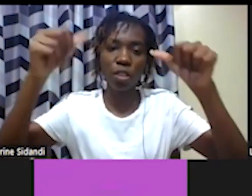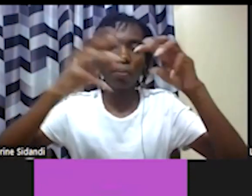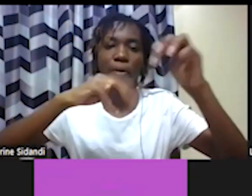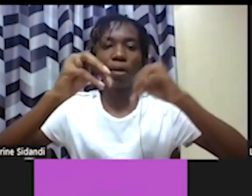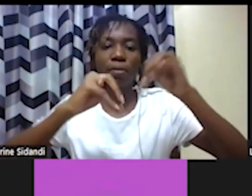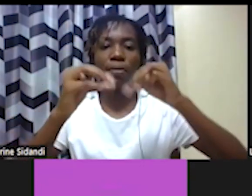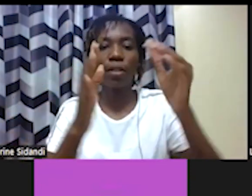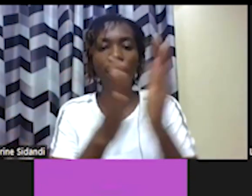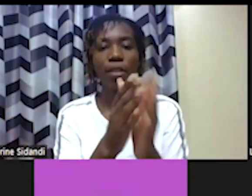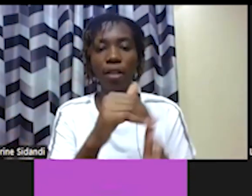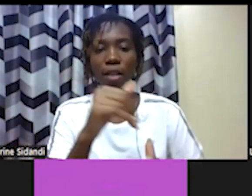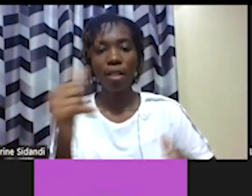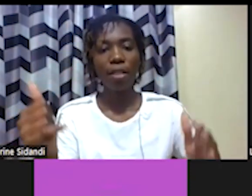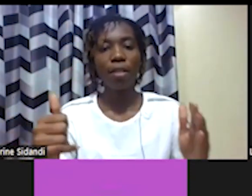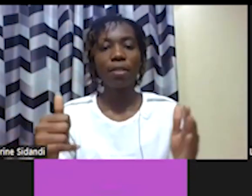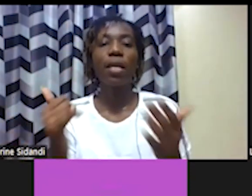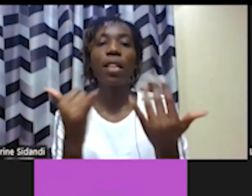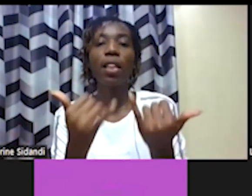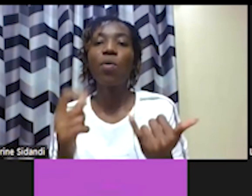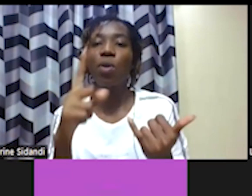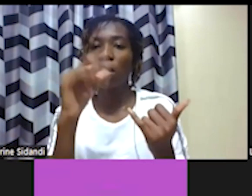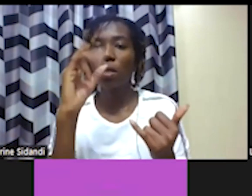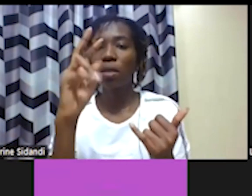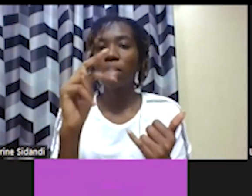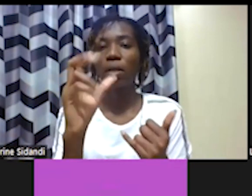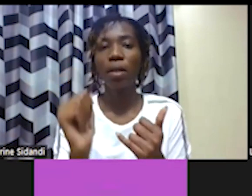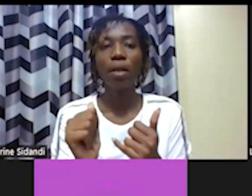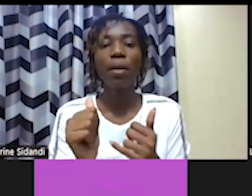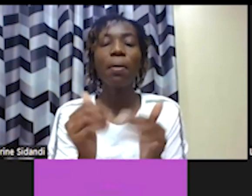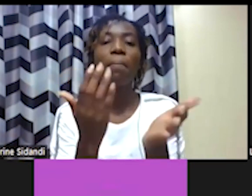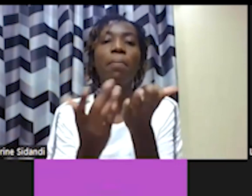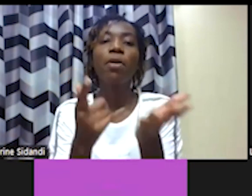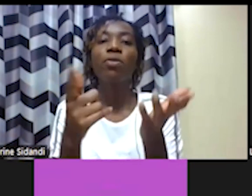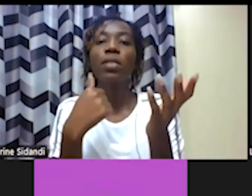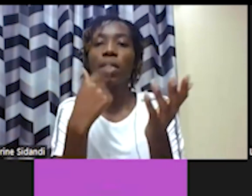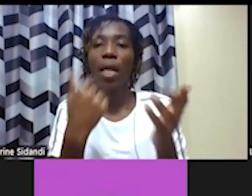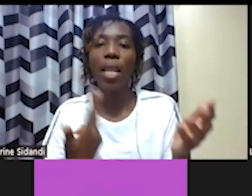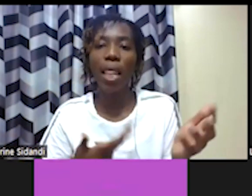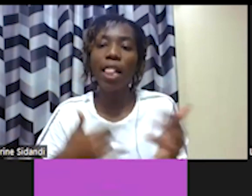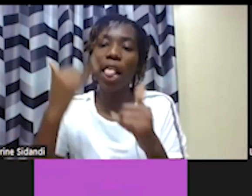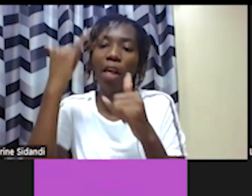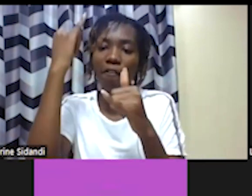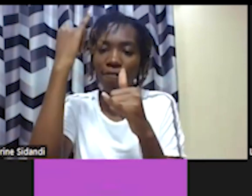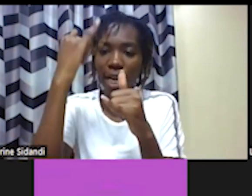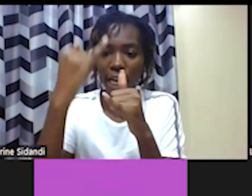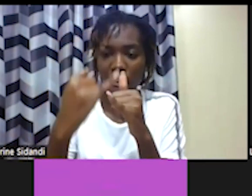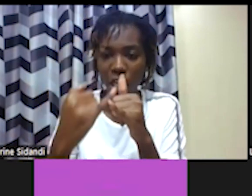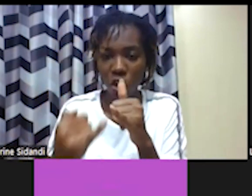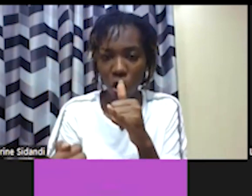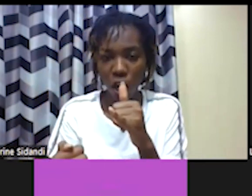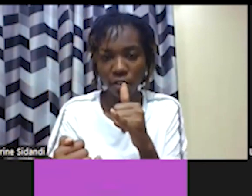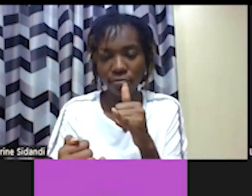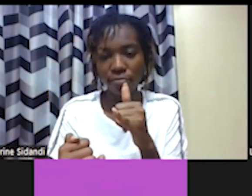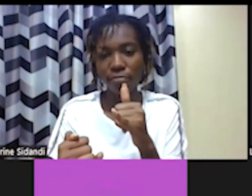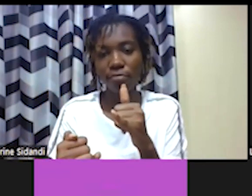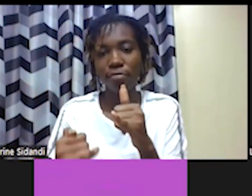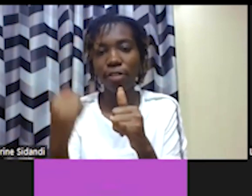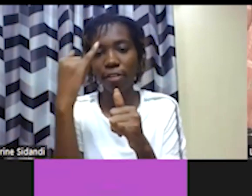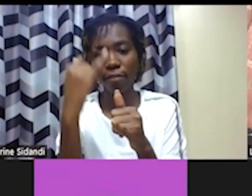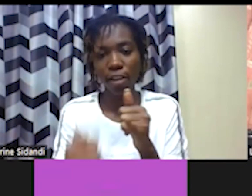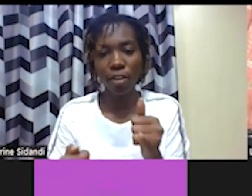others. Now, Madam Linah, maybe you can come and give us your final or your parting shot.